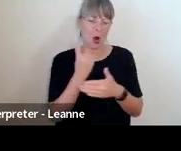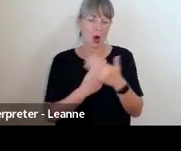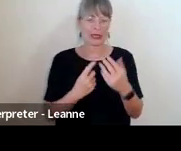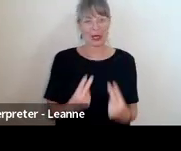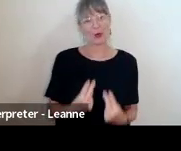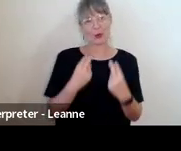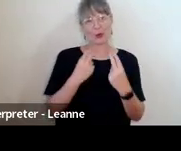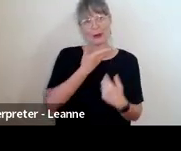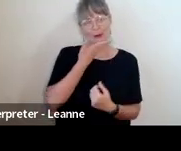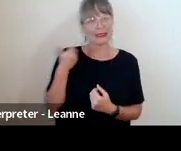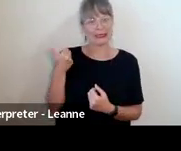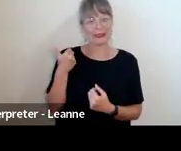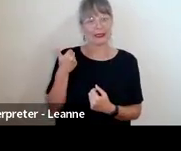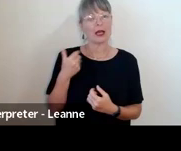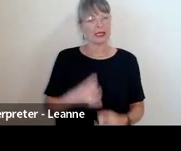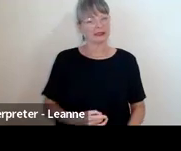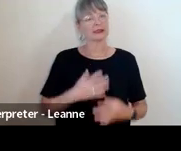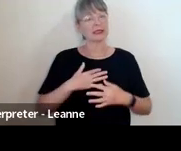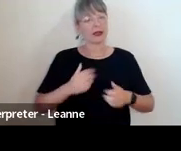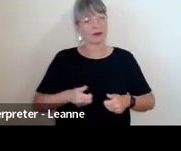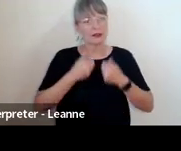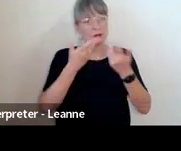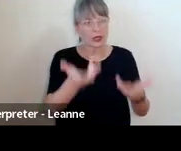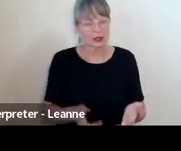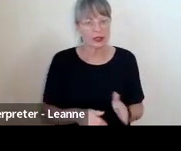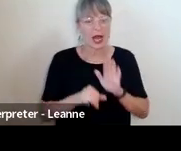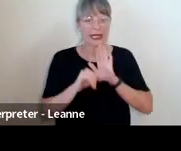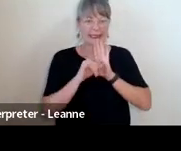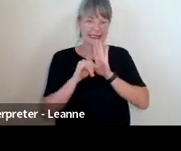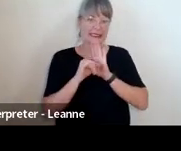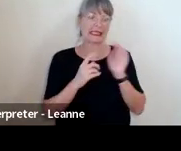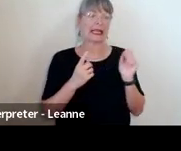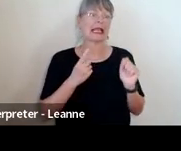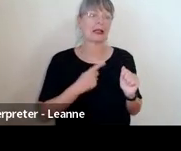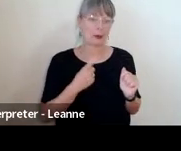about self-expression, identity, and independence.